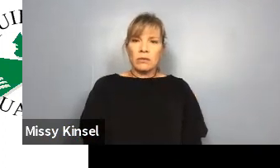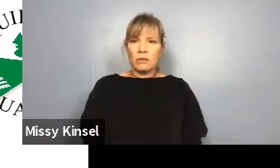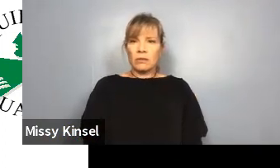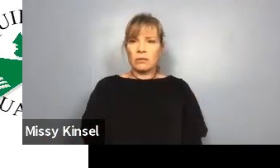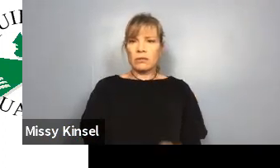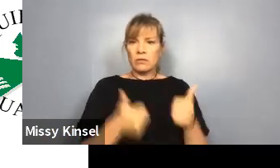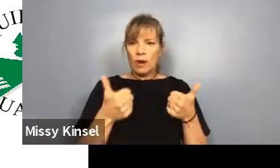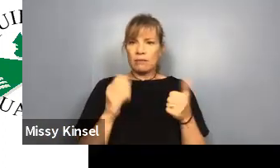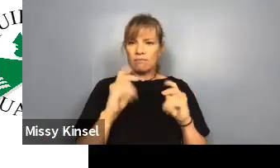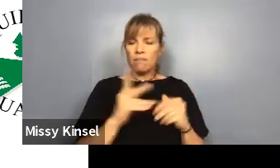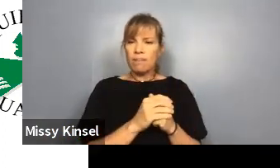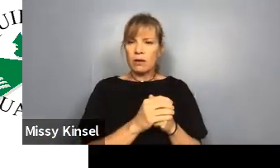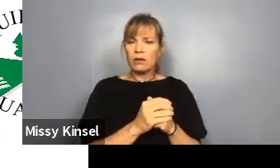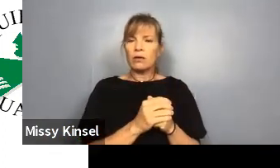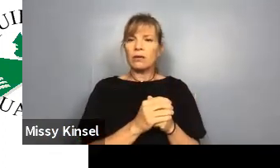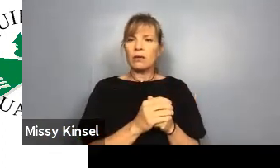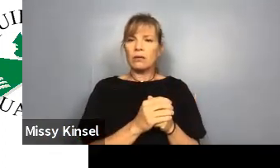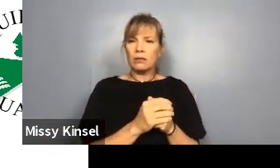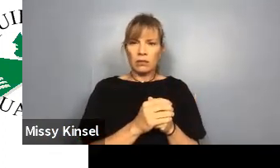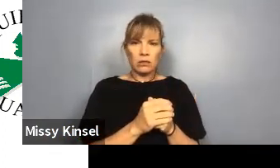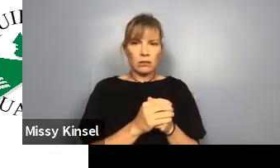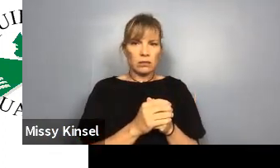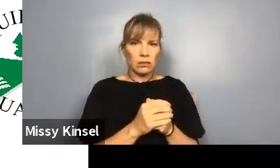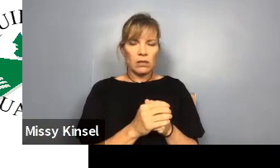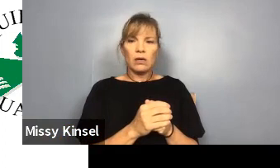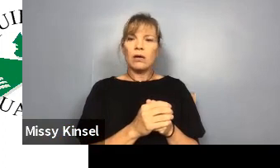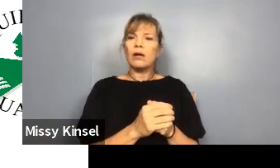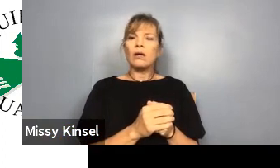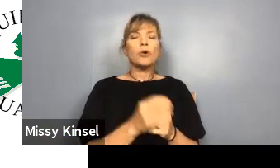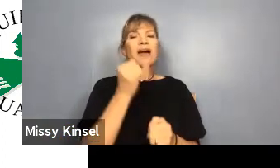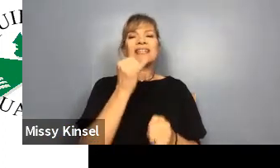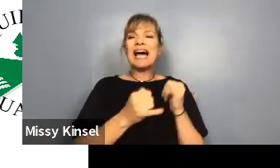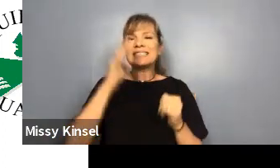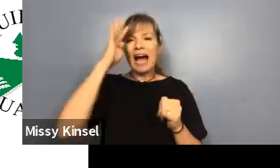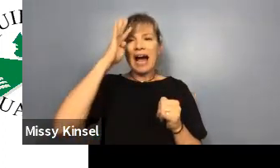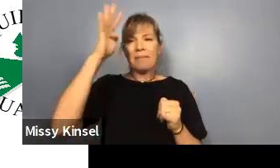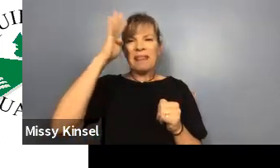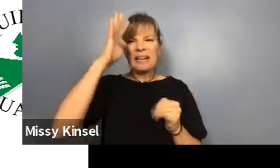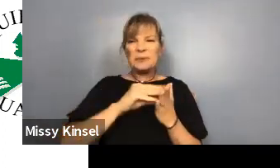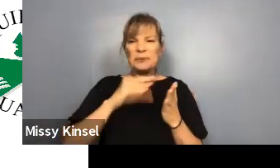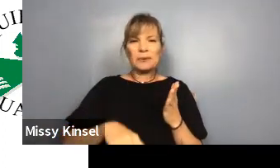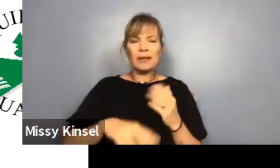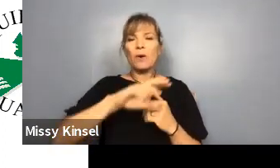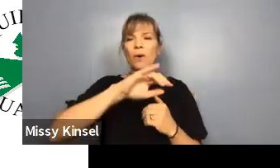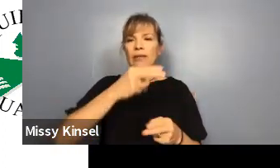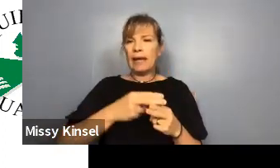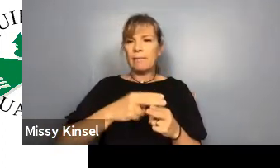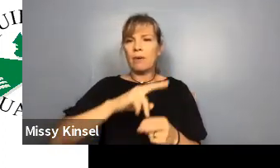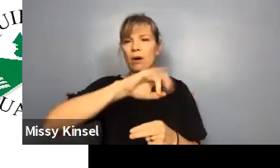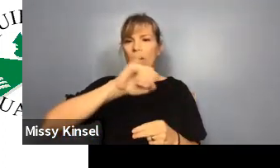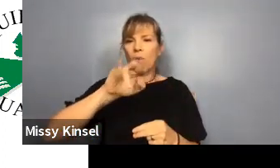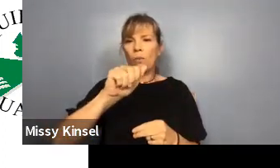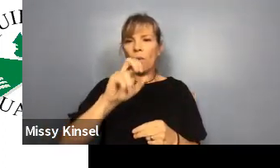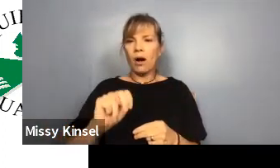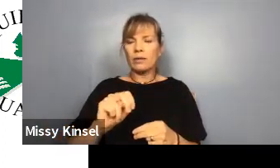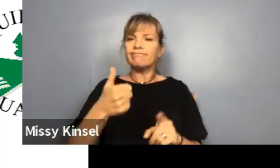Great, okay. So we've got a last hypothetical student here, Juan, and he's a 10th